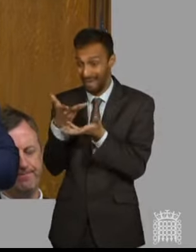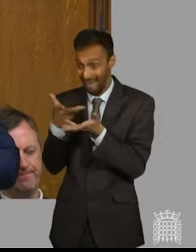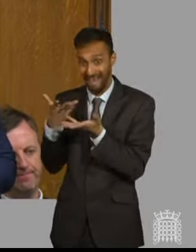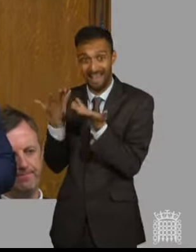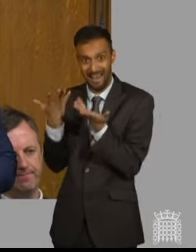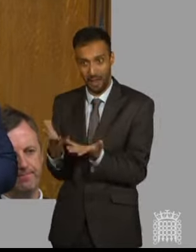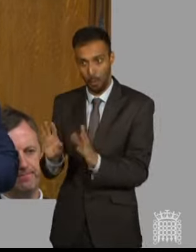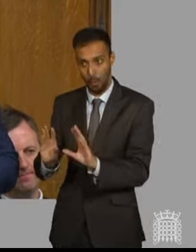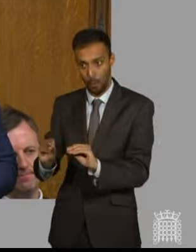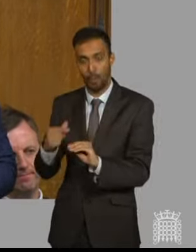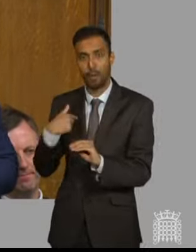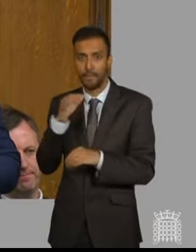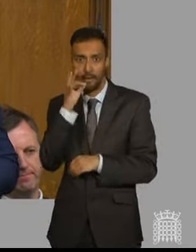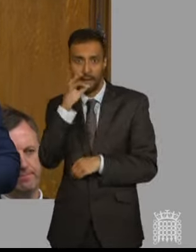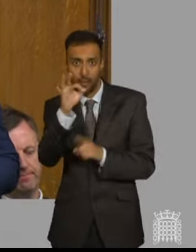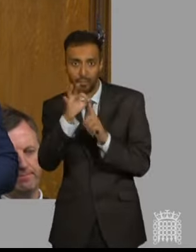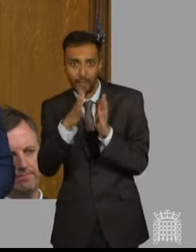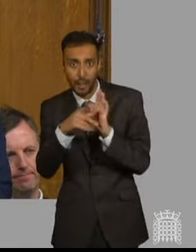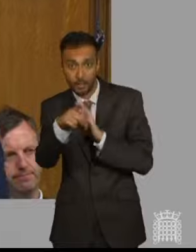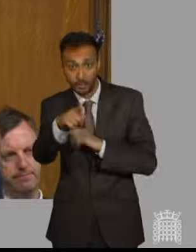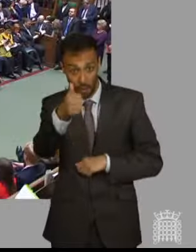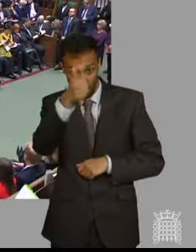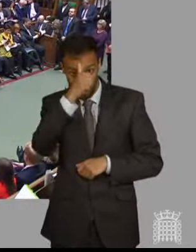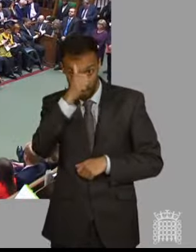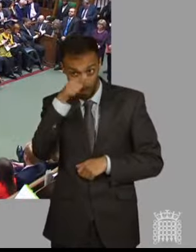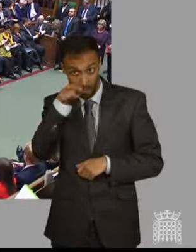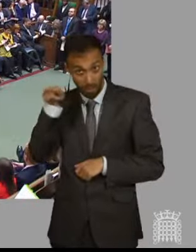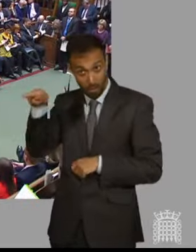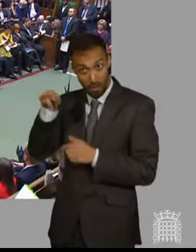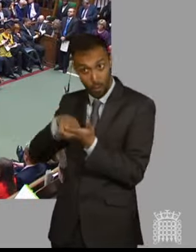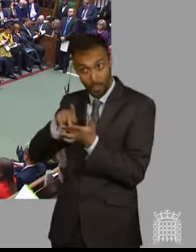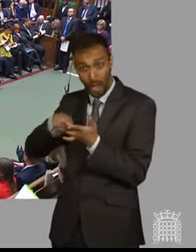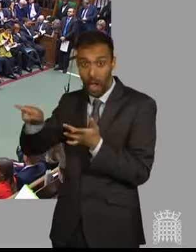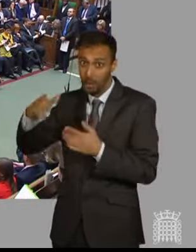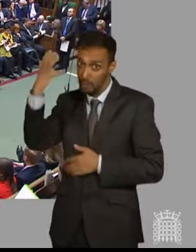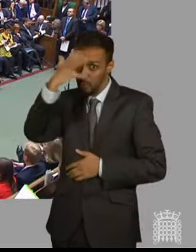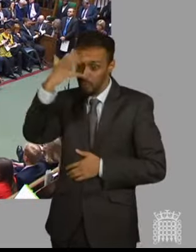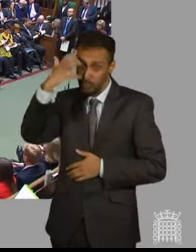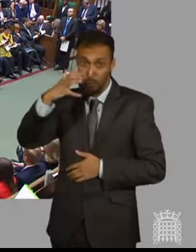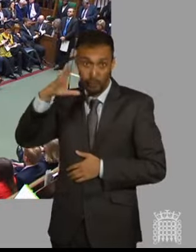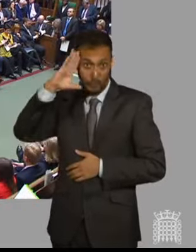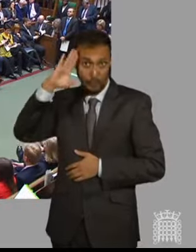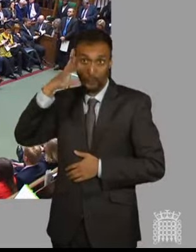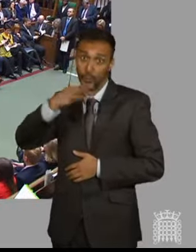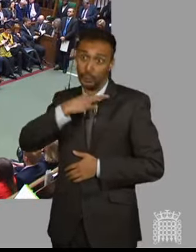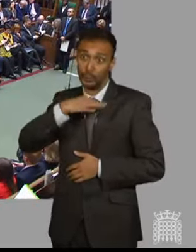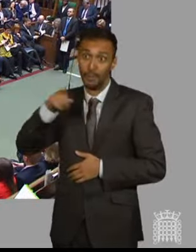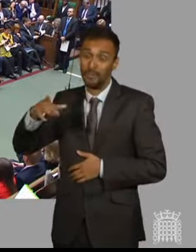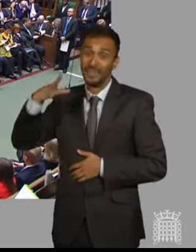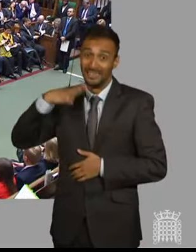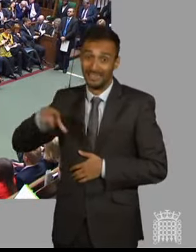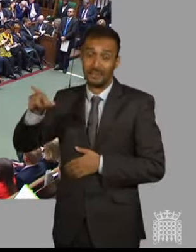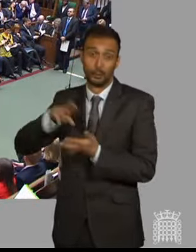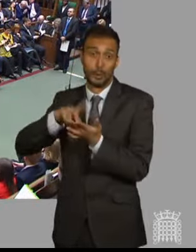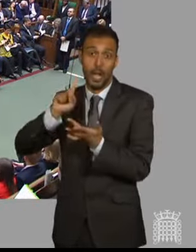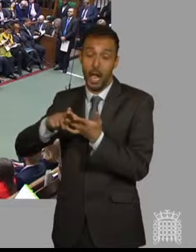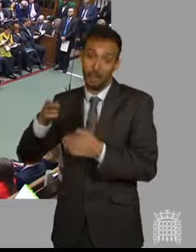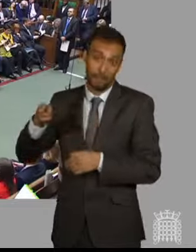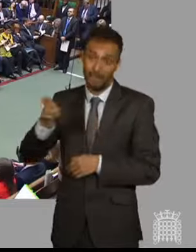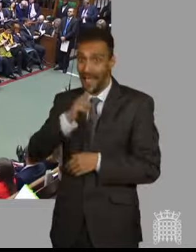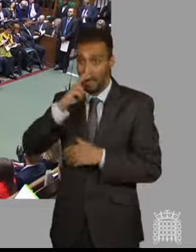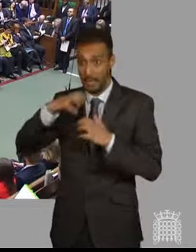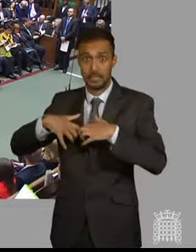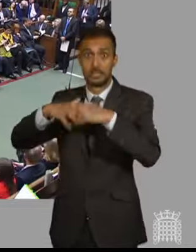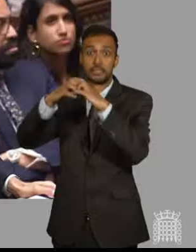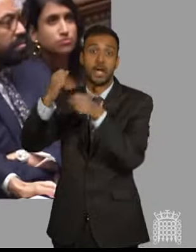and the urgent need for Northern Ireland to have a government? Can I thank the honourable gentleman for his question? Our focus